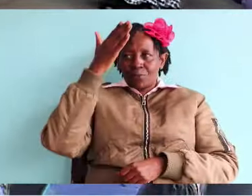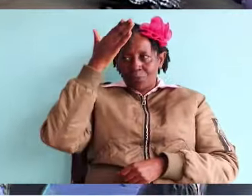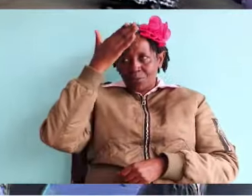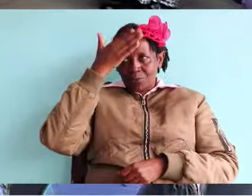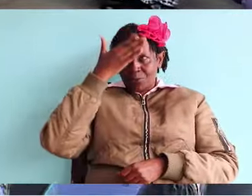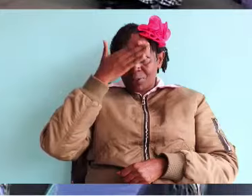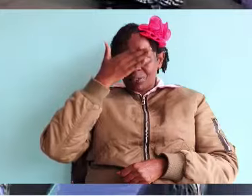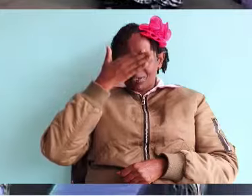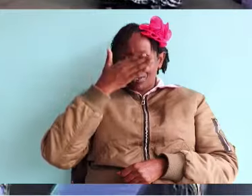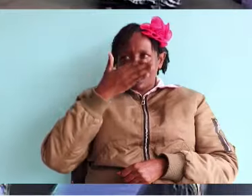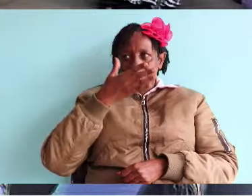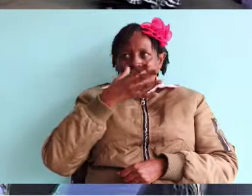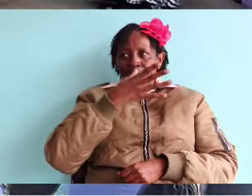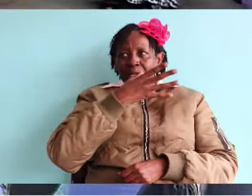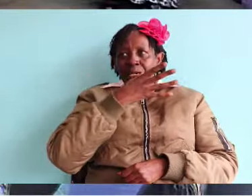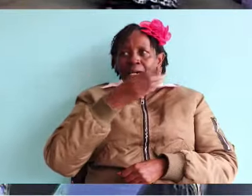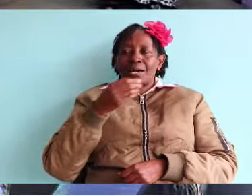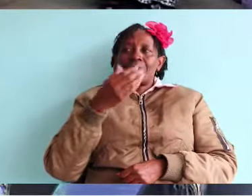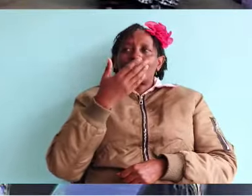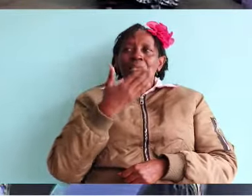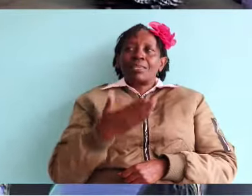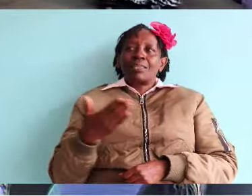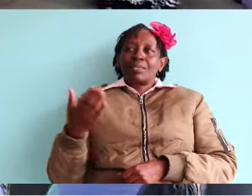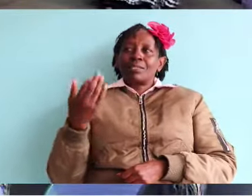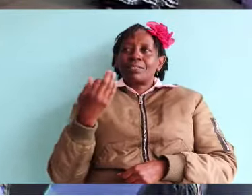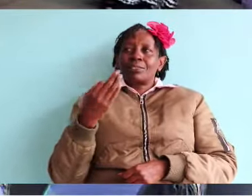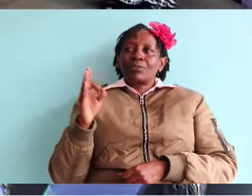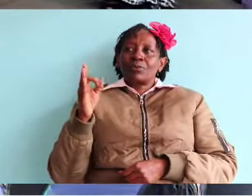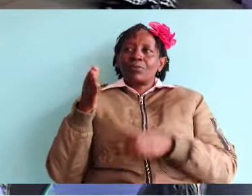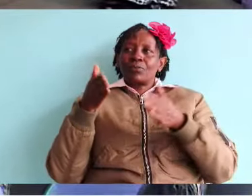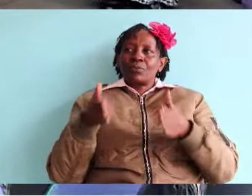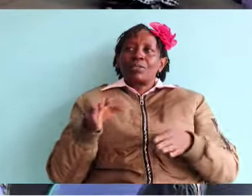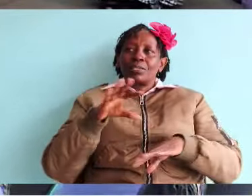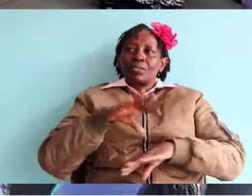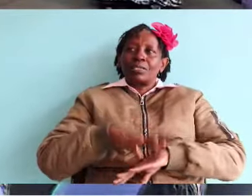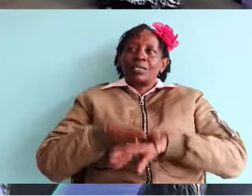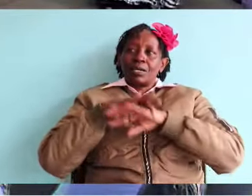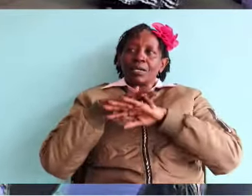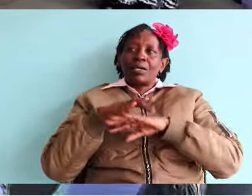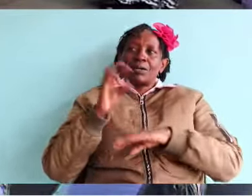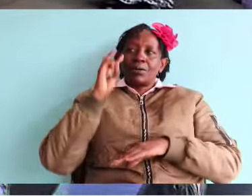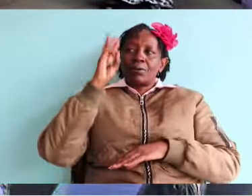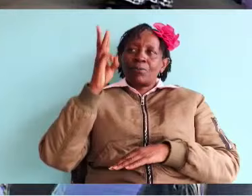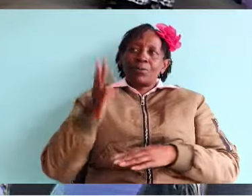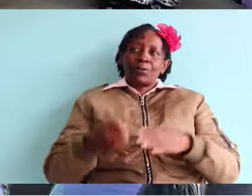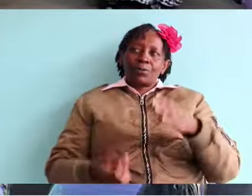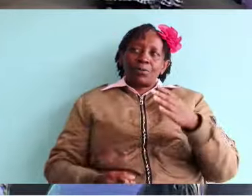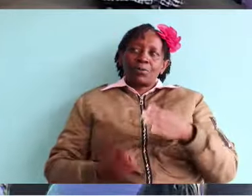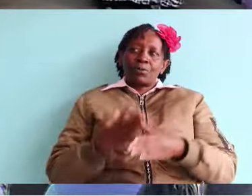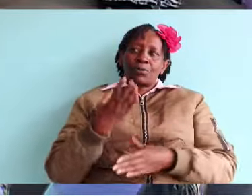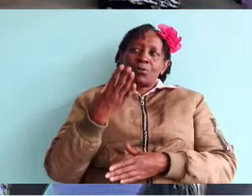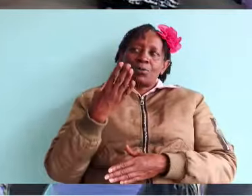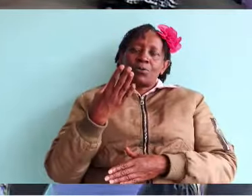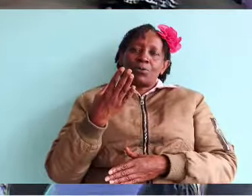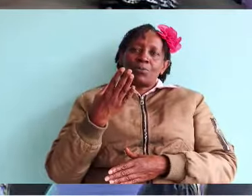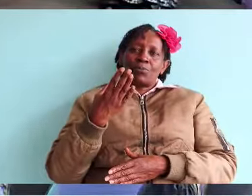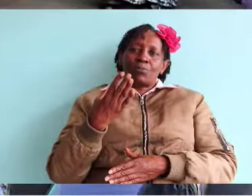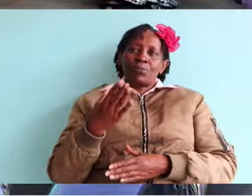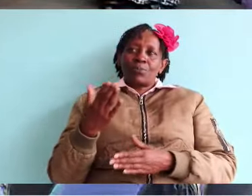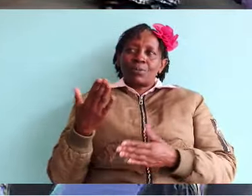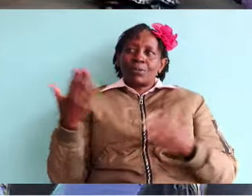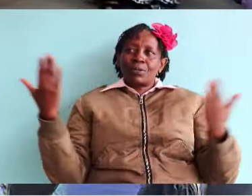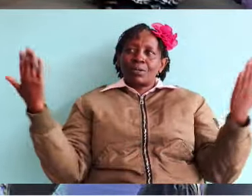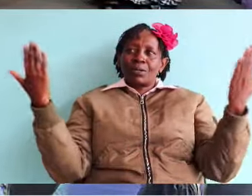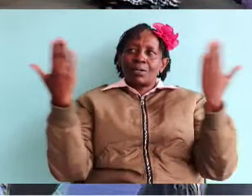face, and the things of earth will grow strangely dim in